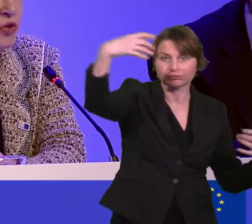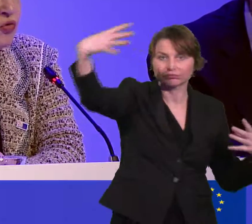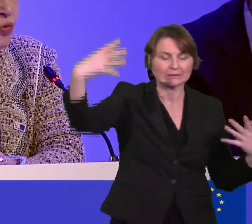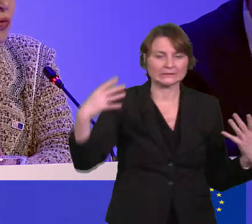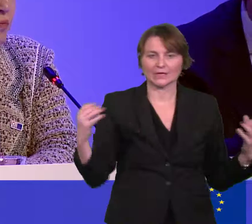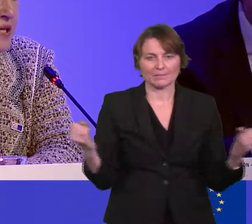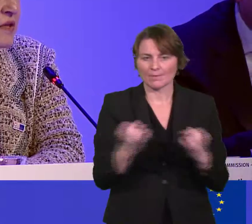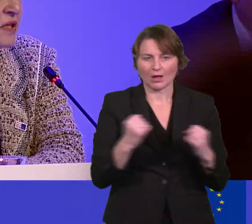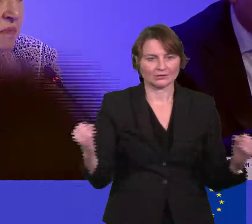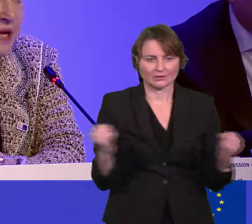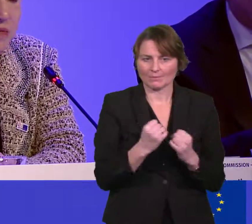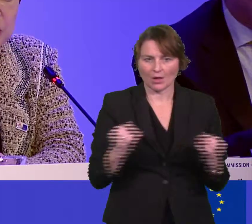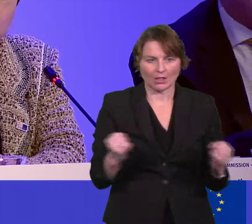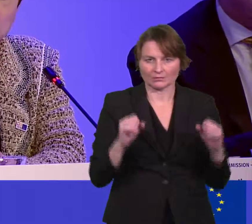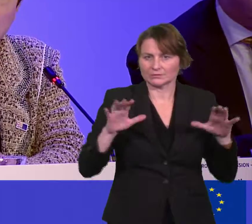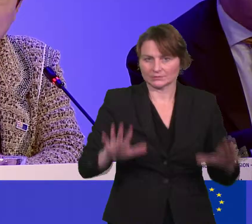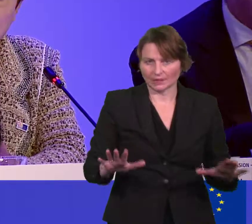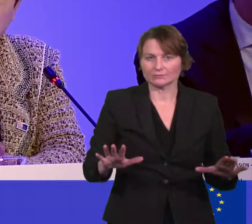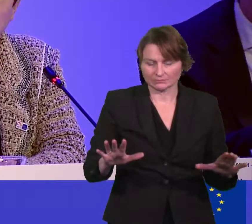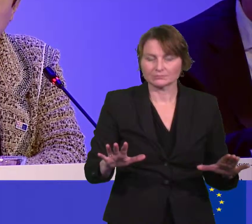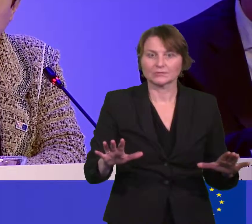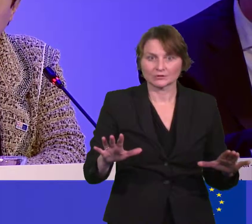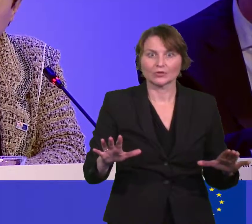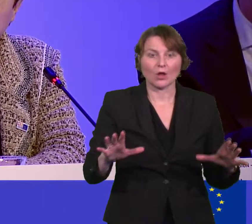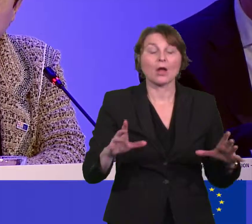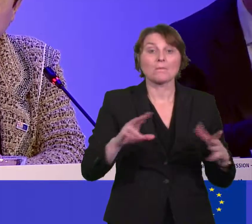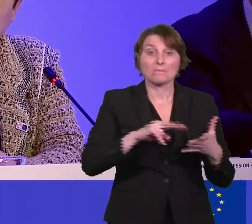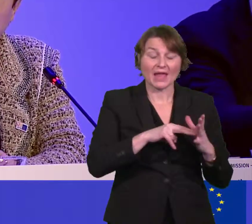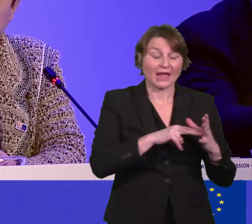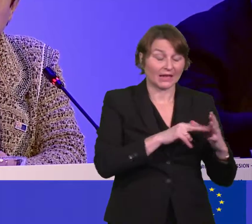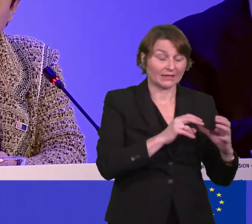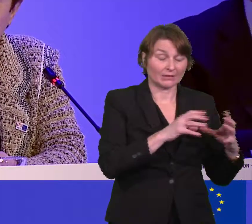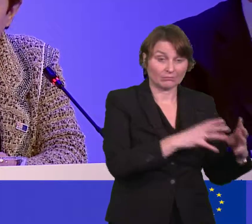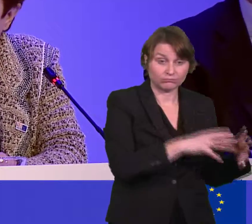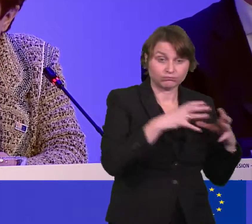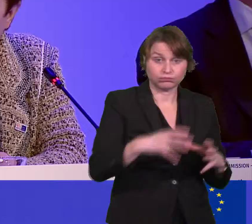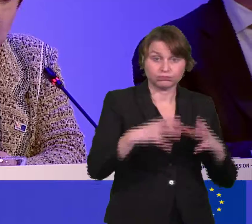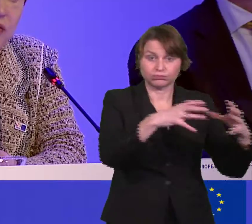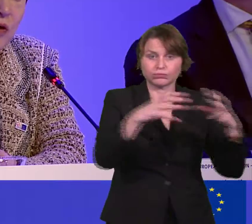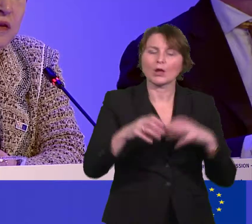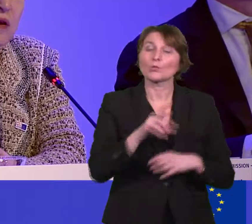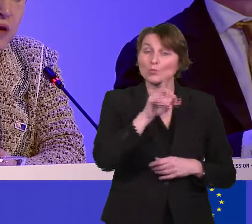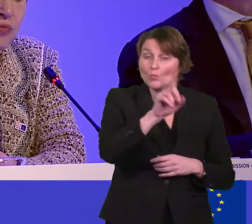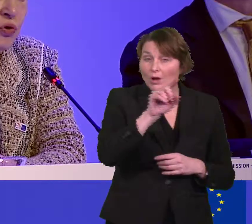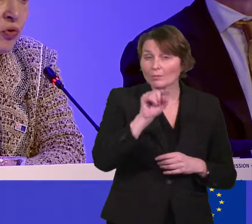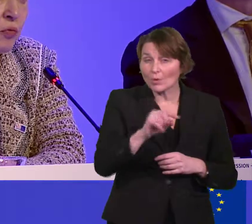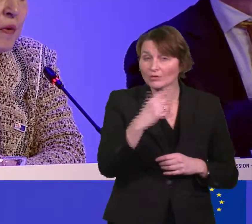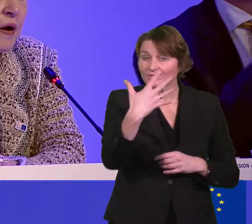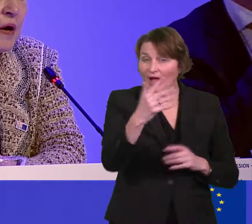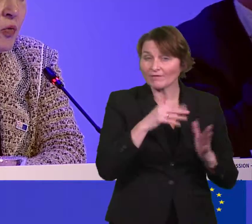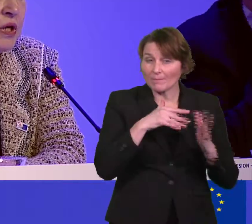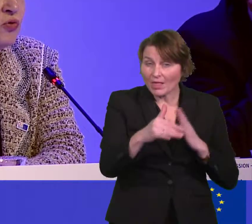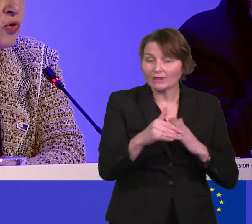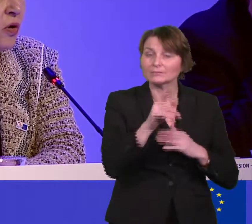is leading to massive displacements. We talk a lot about the 1.5 million people that have already come to